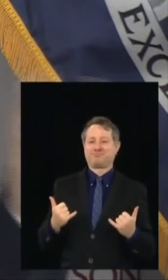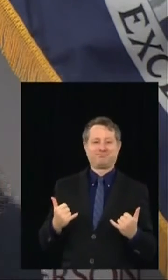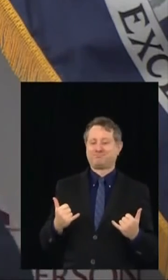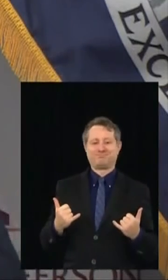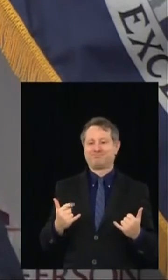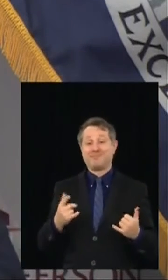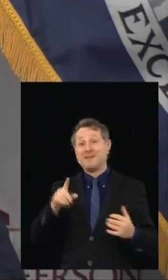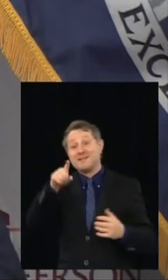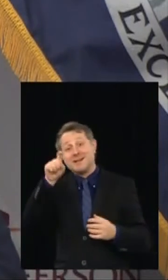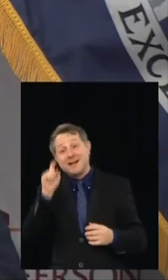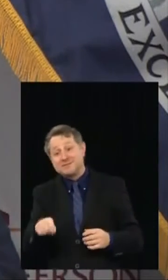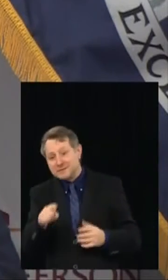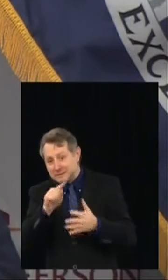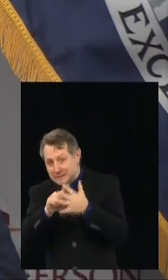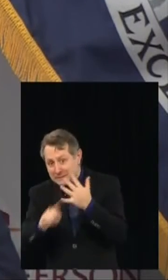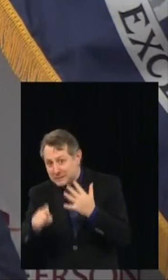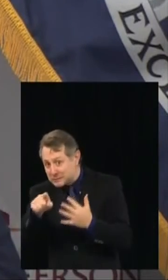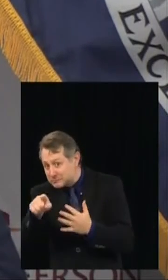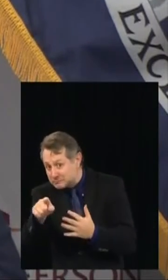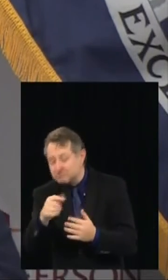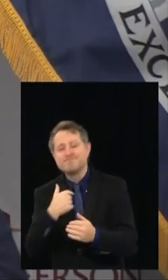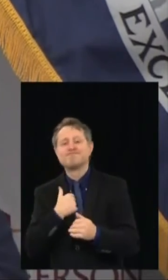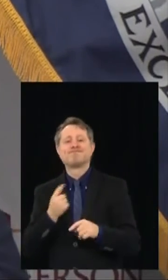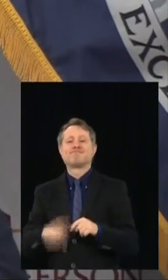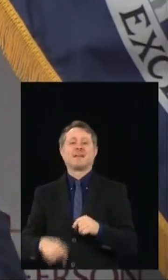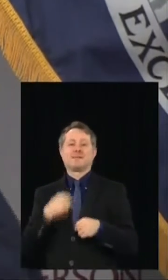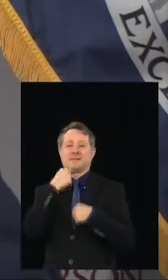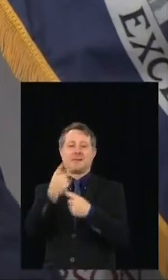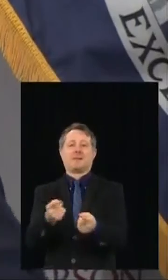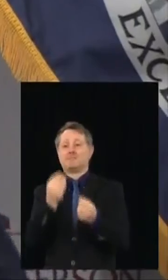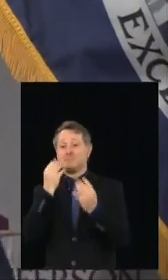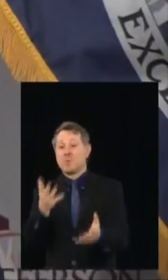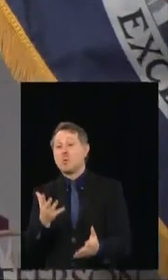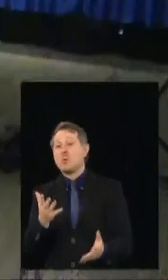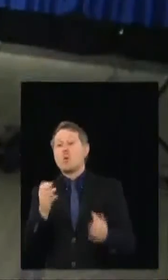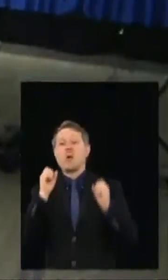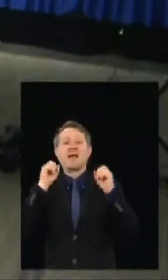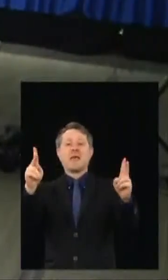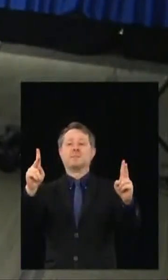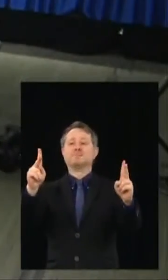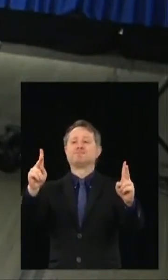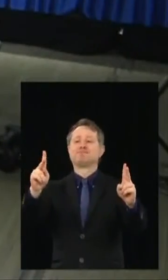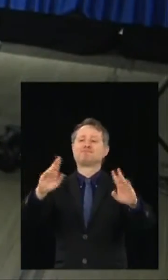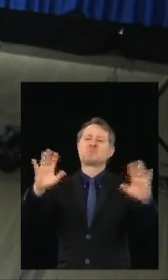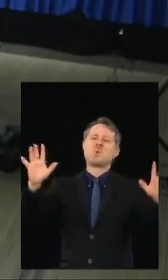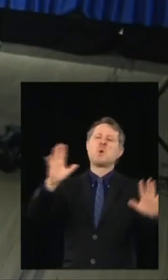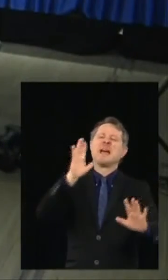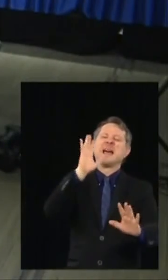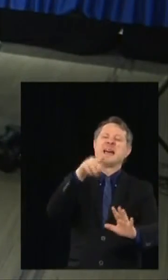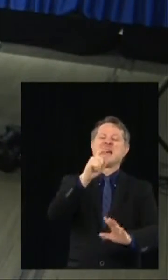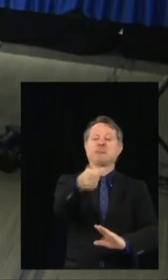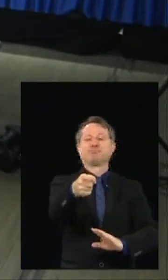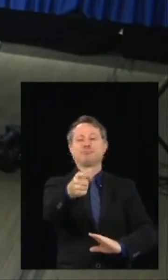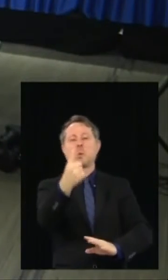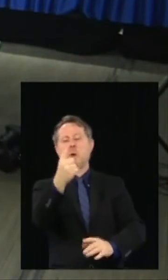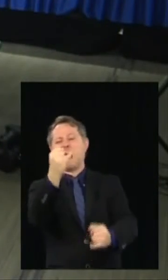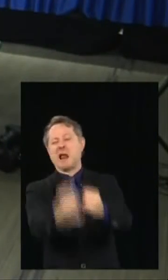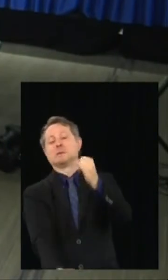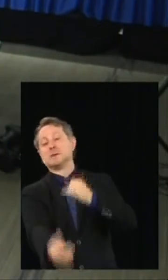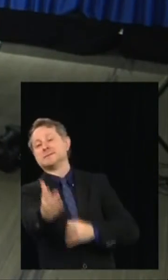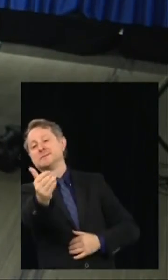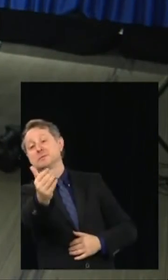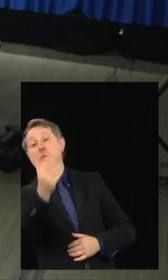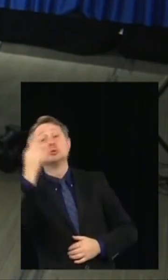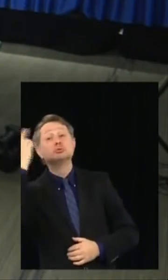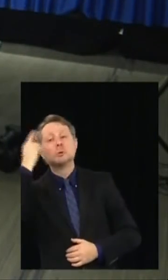should be doing in September on schools. Okay? Okay, really the last. Real quick. Only because you